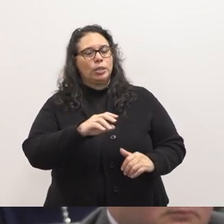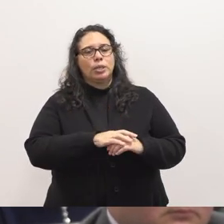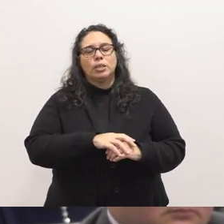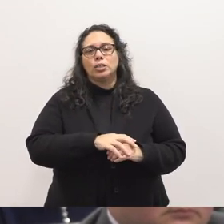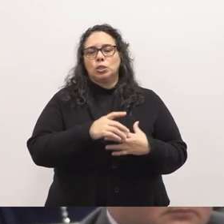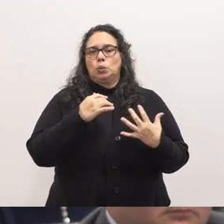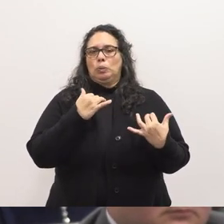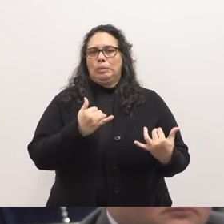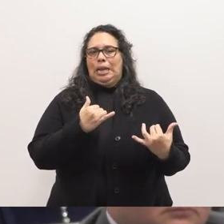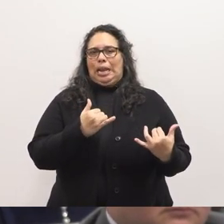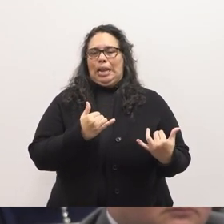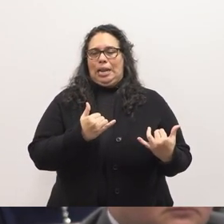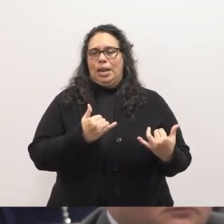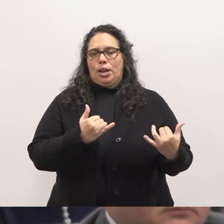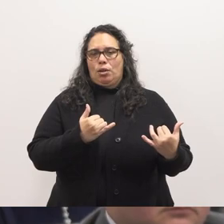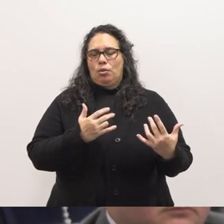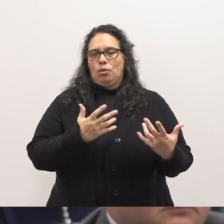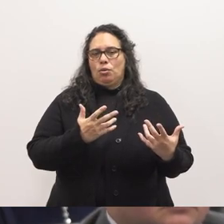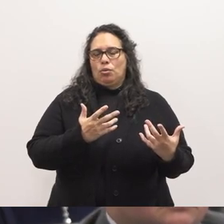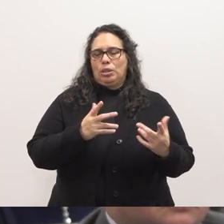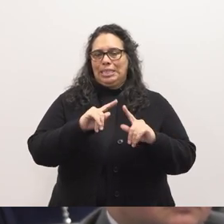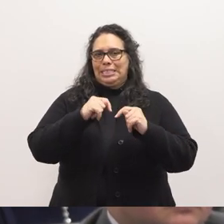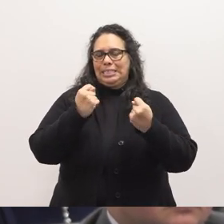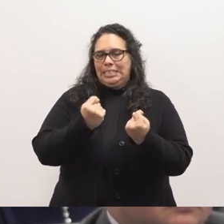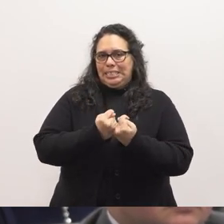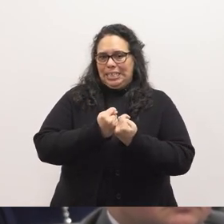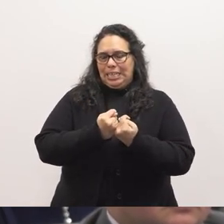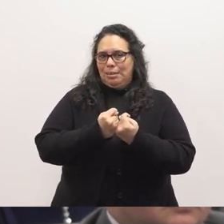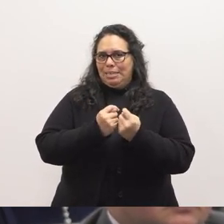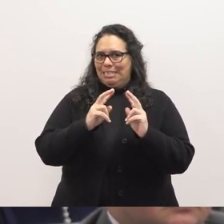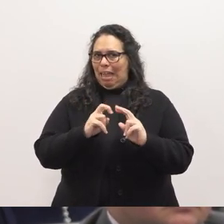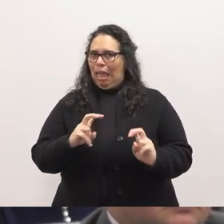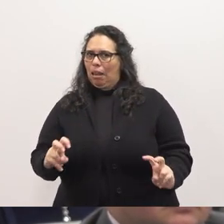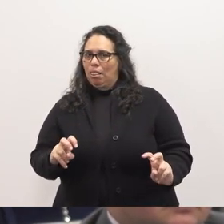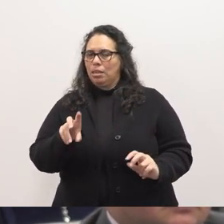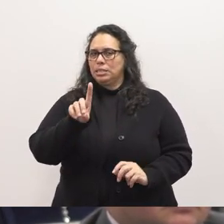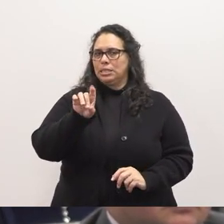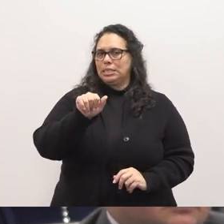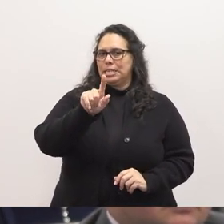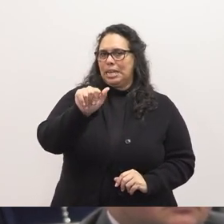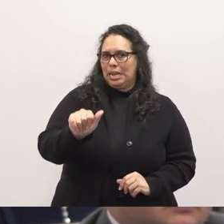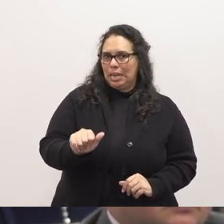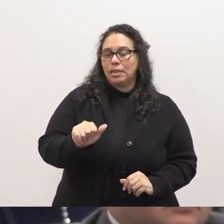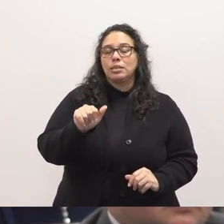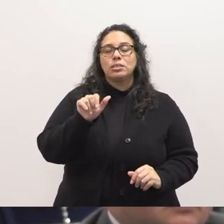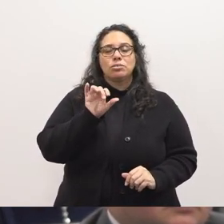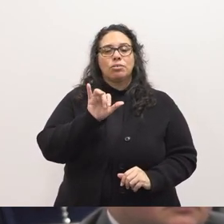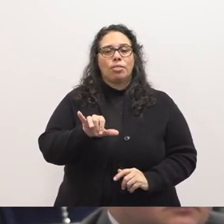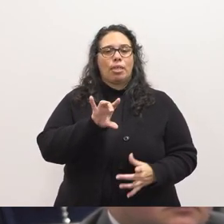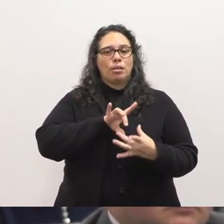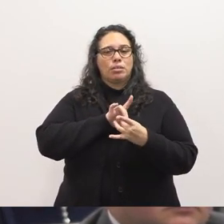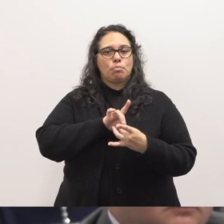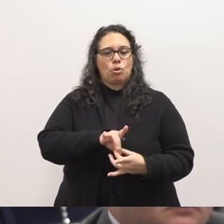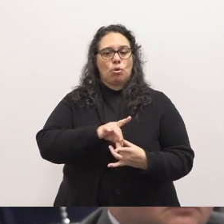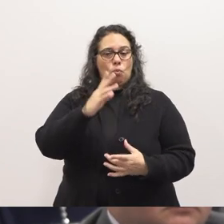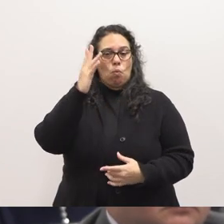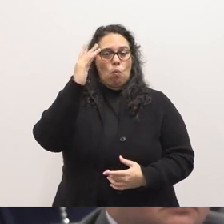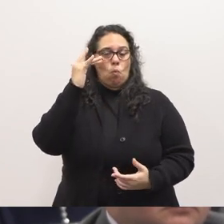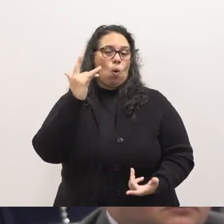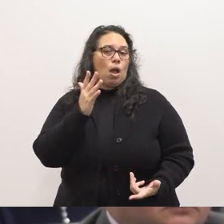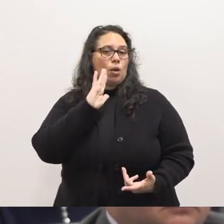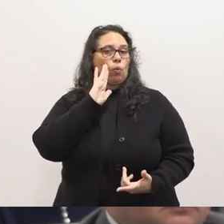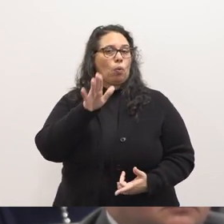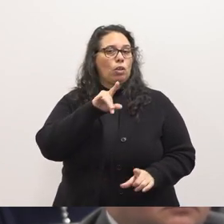at this point, our team is analyzing the data. And so that is part of why we're going